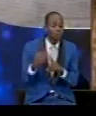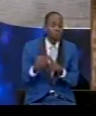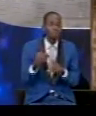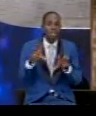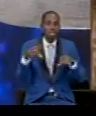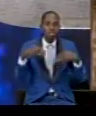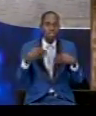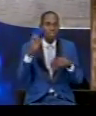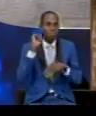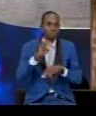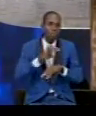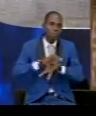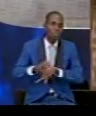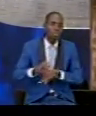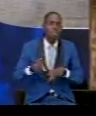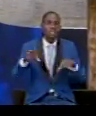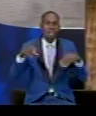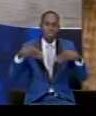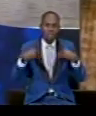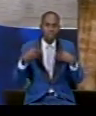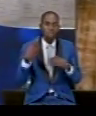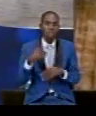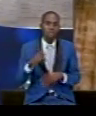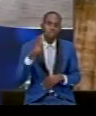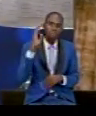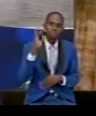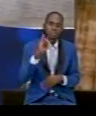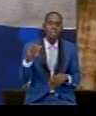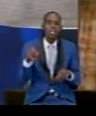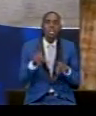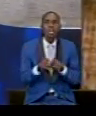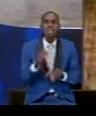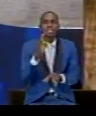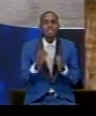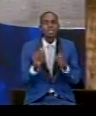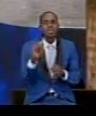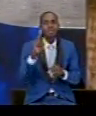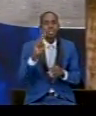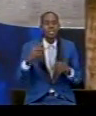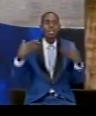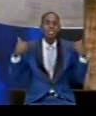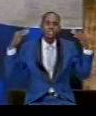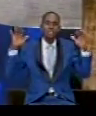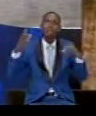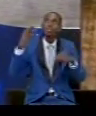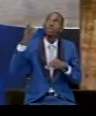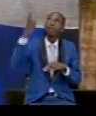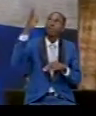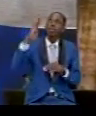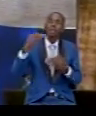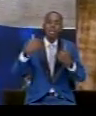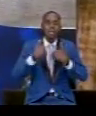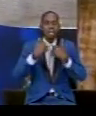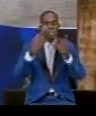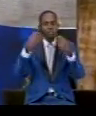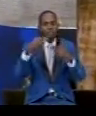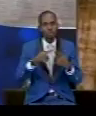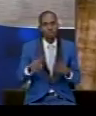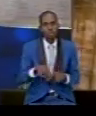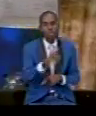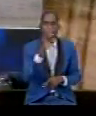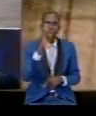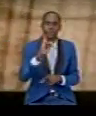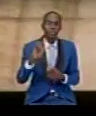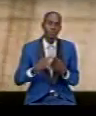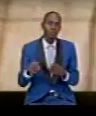ministry they received this ministration as AF and angel of God had come to vehement preaching